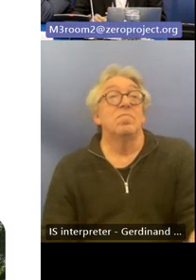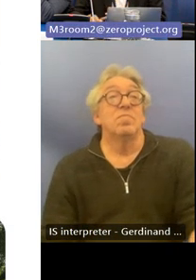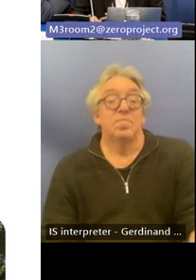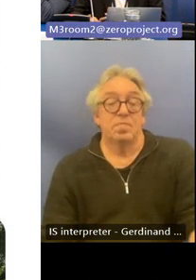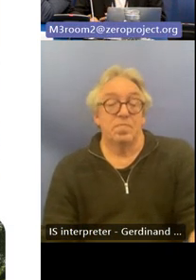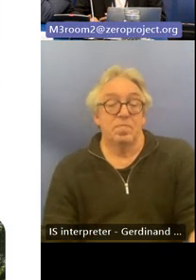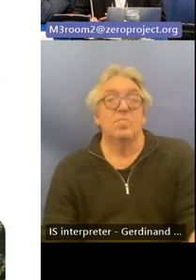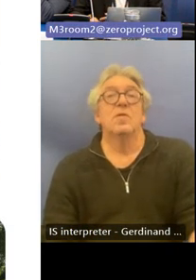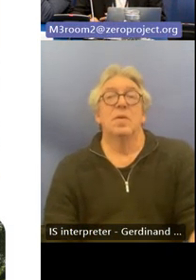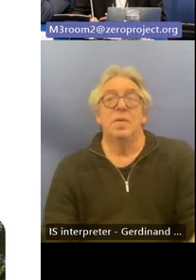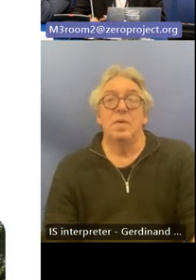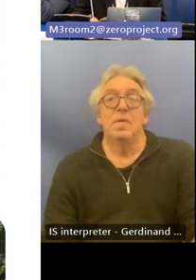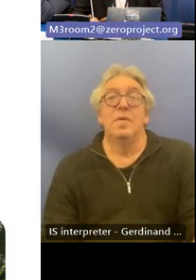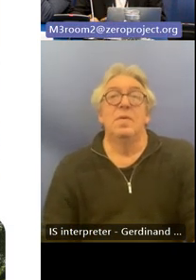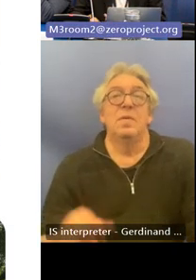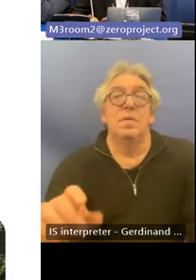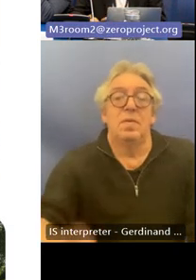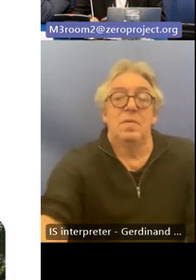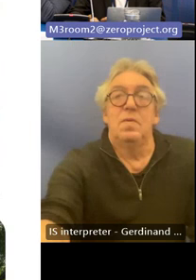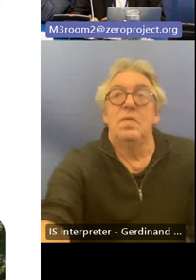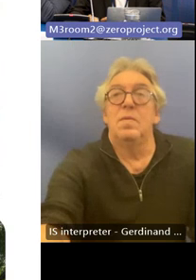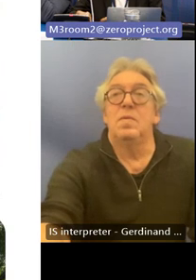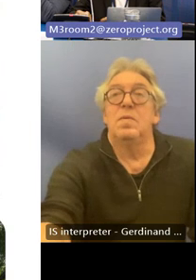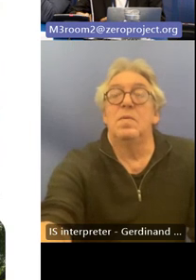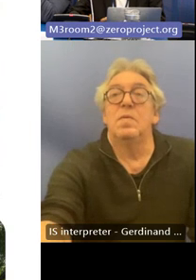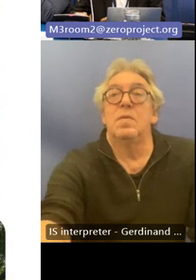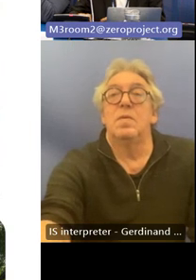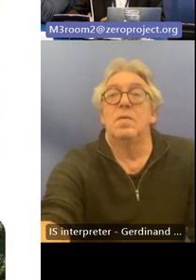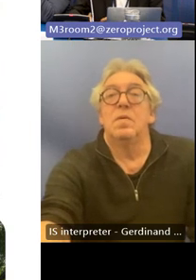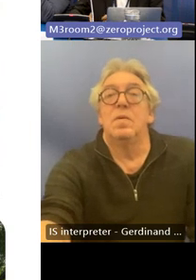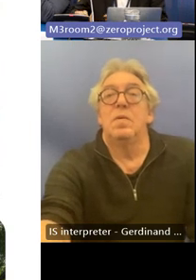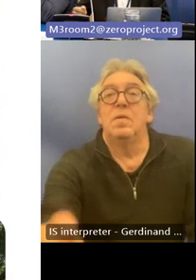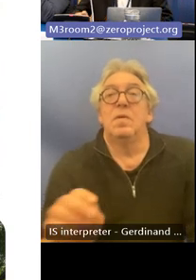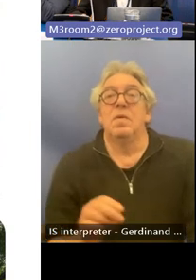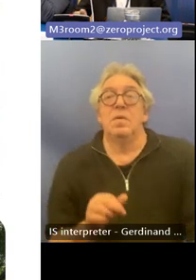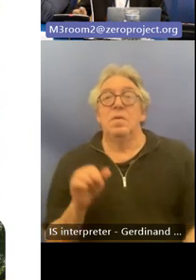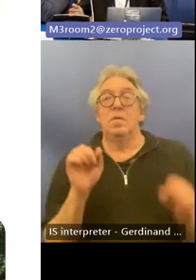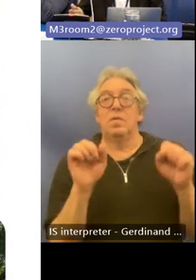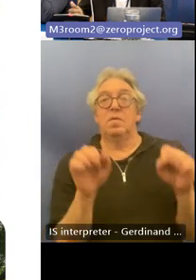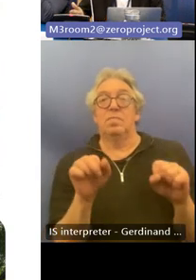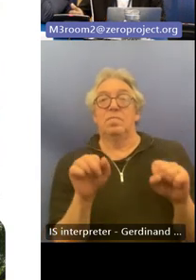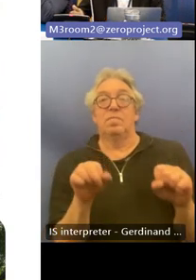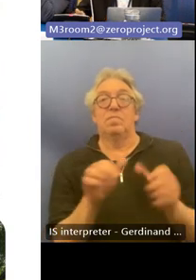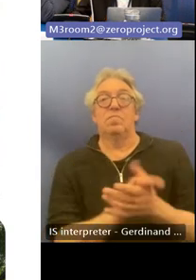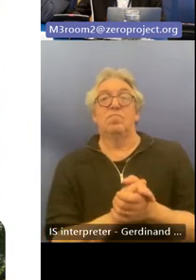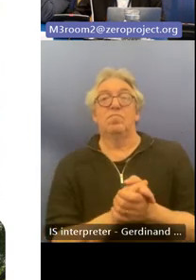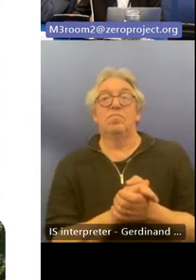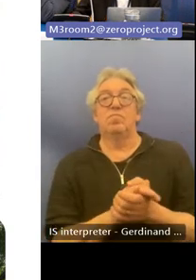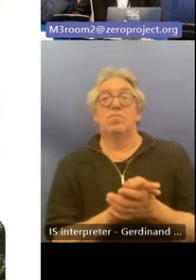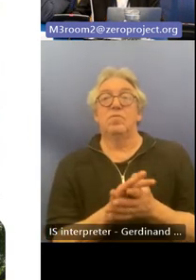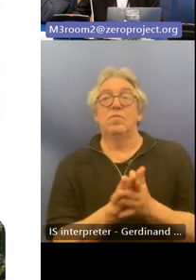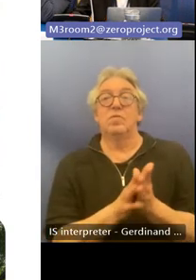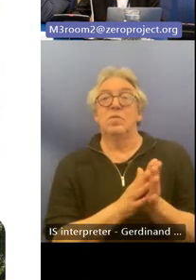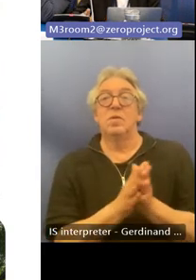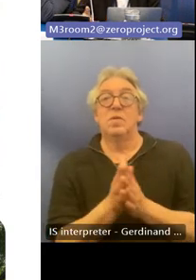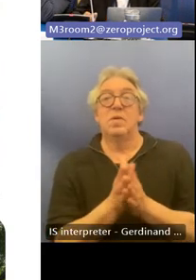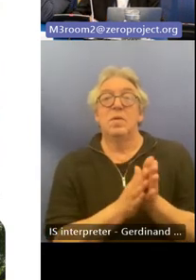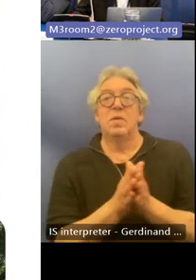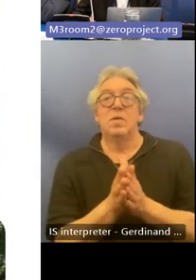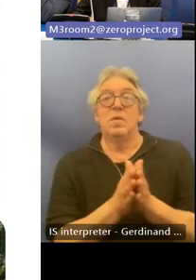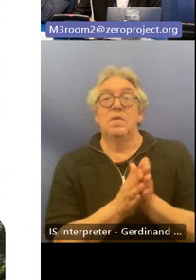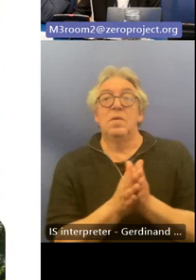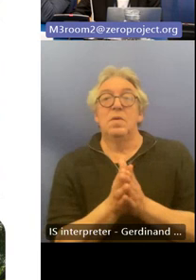Yes, this is what we are doing in order to integrate strategy for mainstreaming school and usability. We